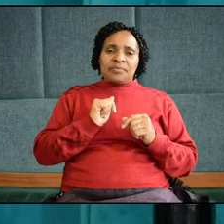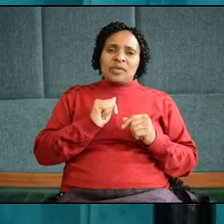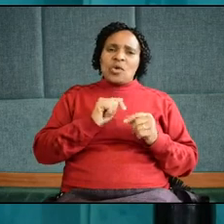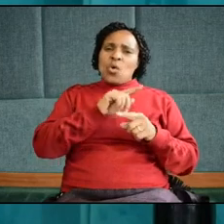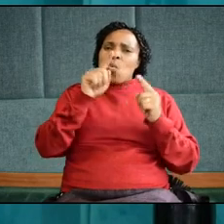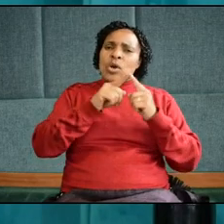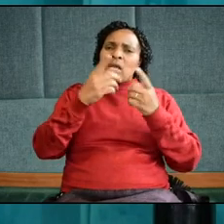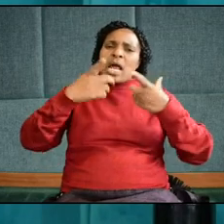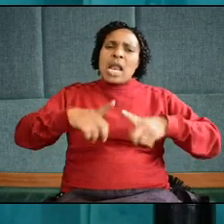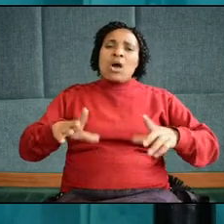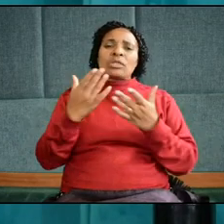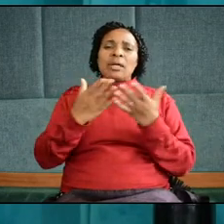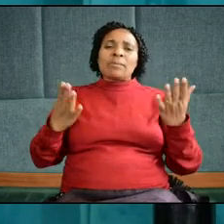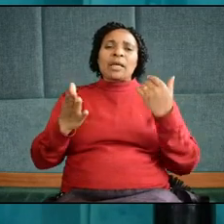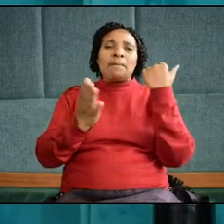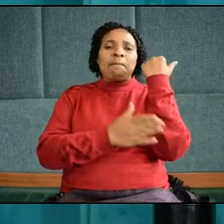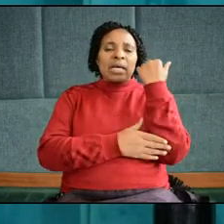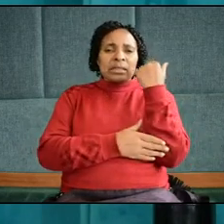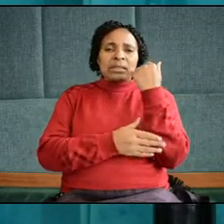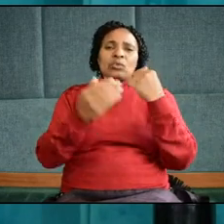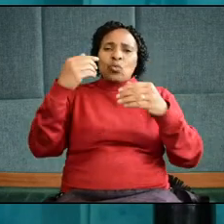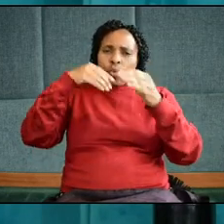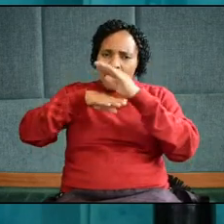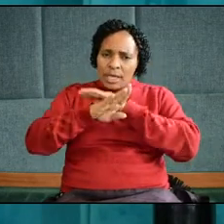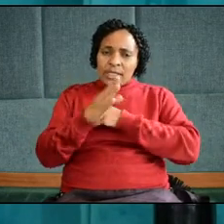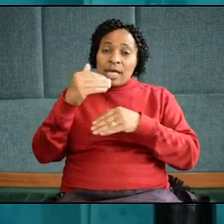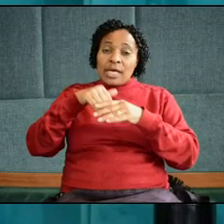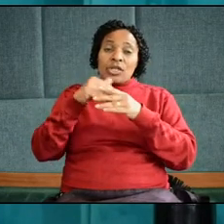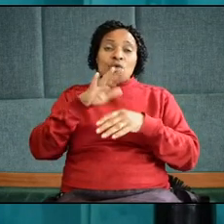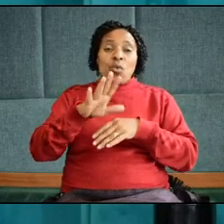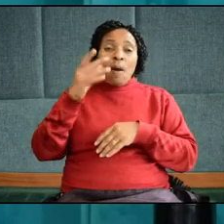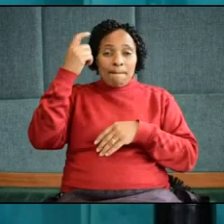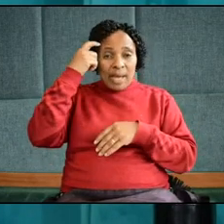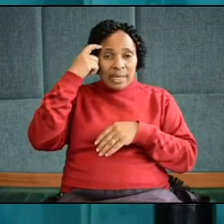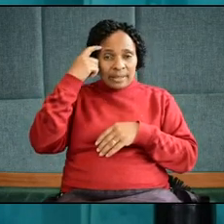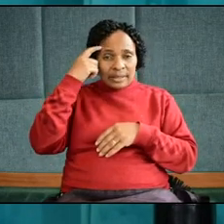when you allow something bad to go to our conscience, mm-hmm. it silences